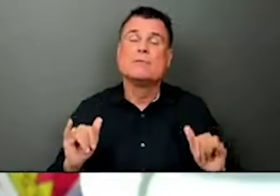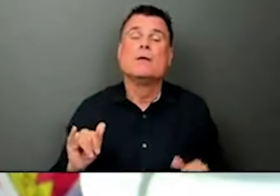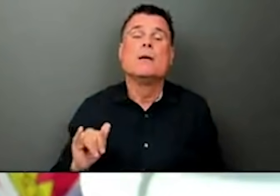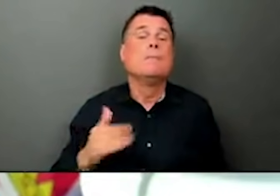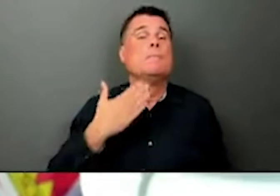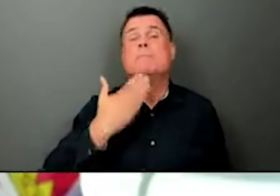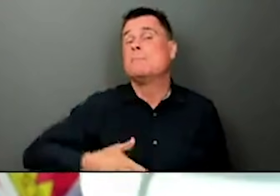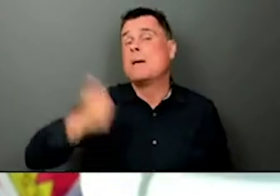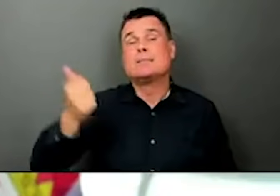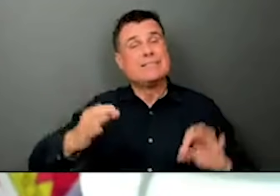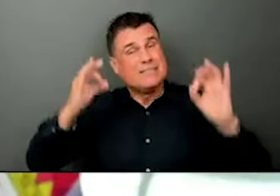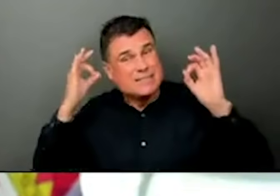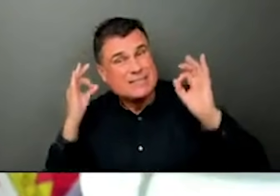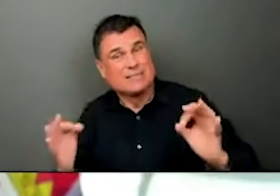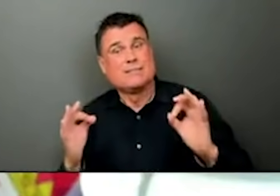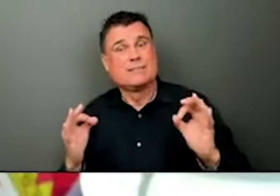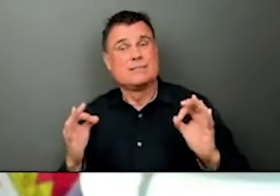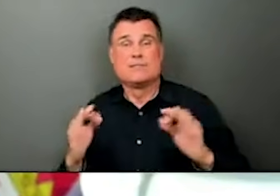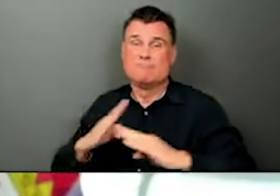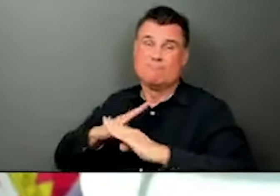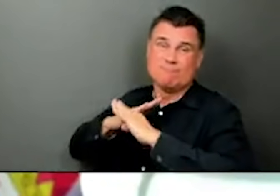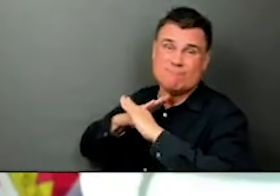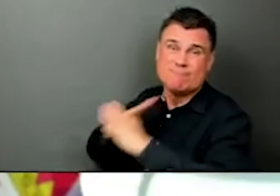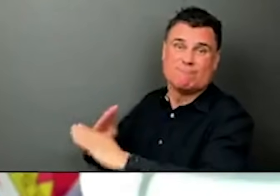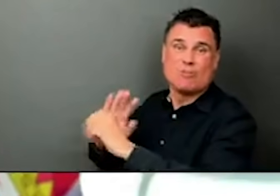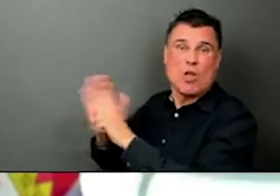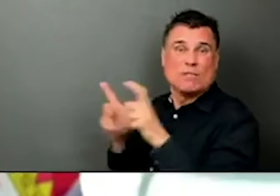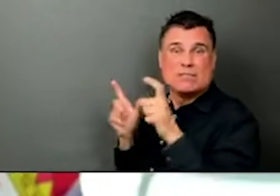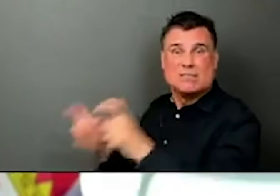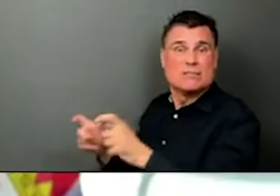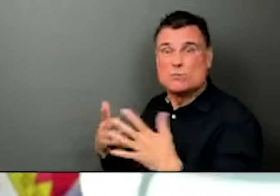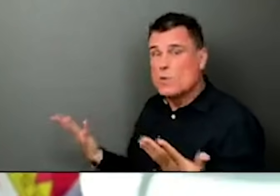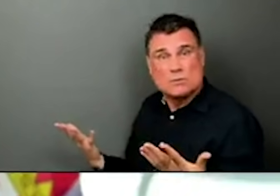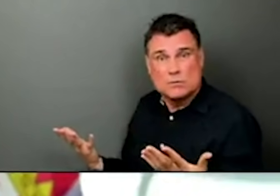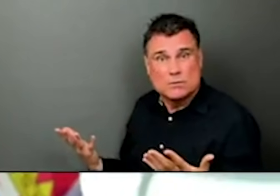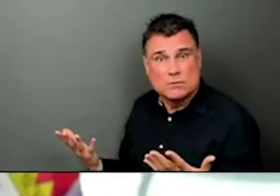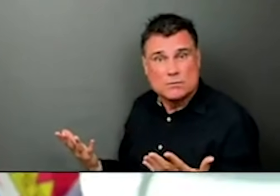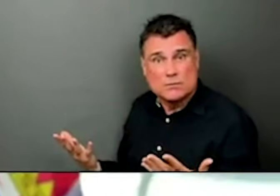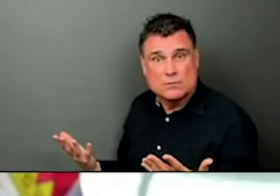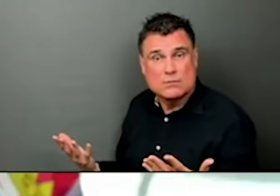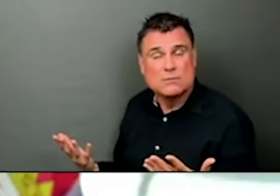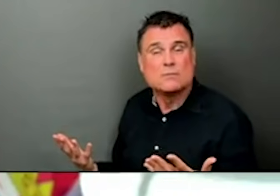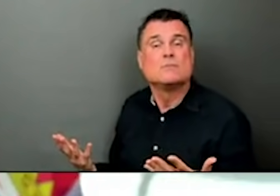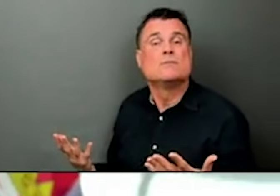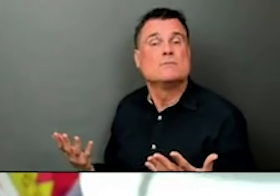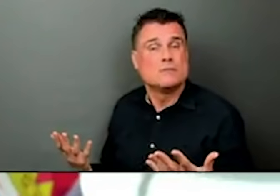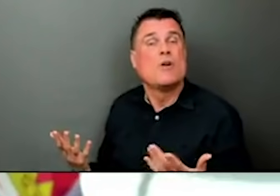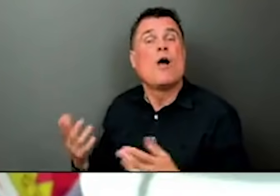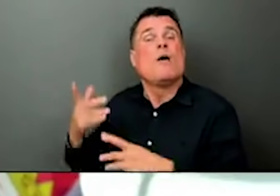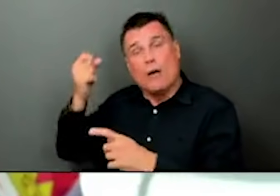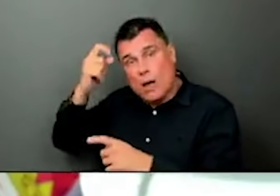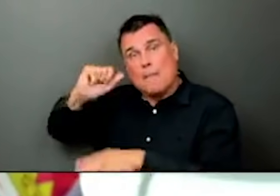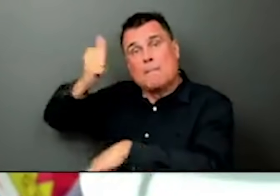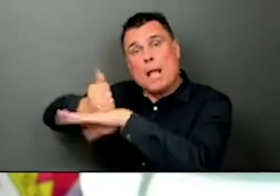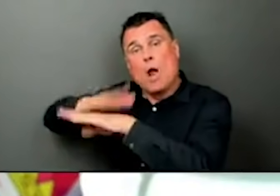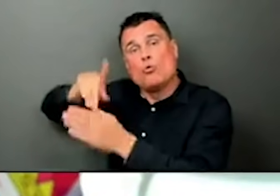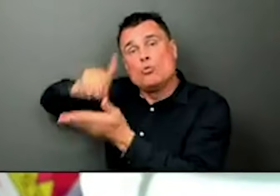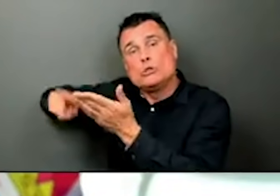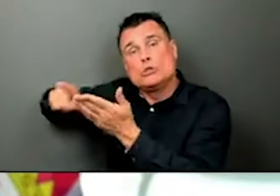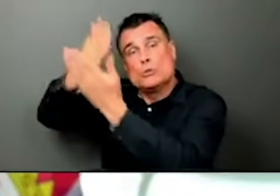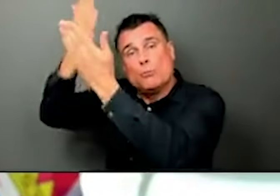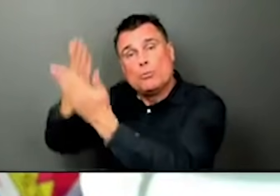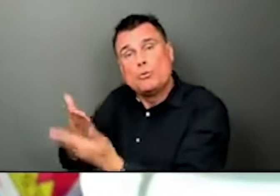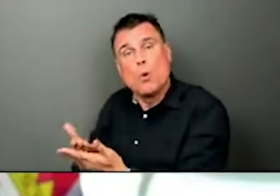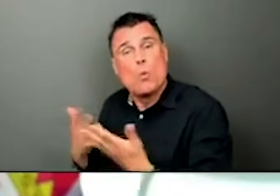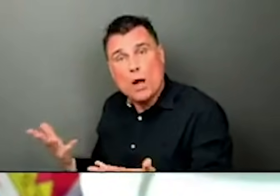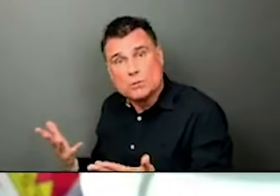we are all going through this pandemic together. We're watching the data come out, and we provide the fullest information for individuals,